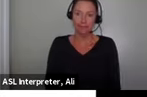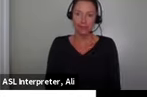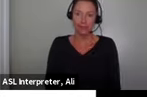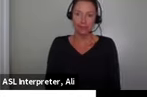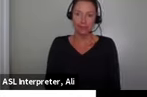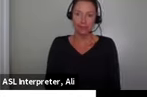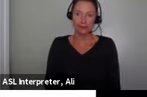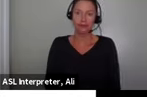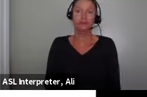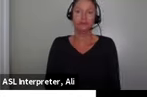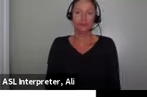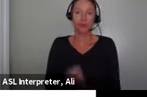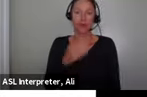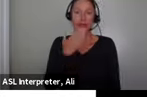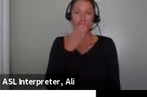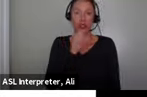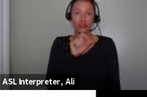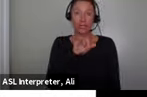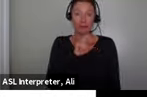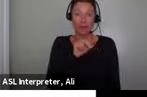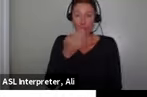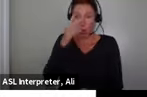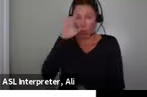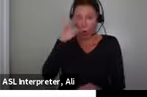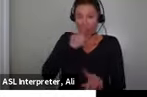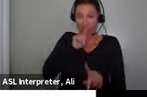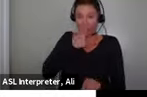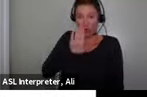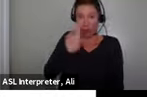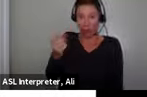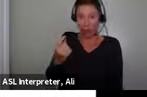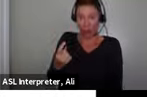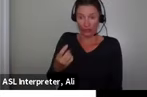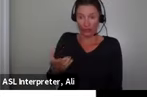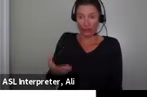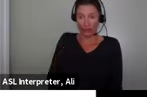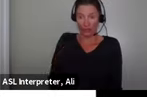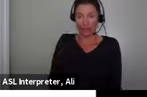Thank you, Stephen. Chris, I hope that answered your question.